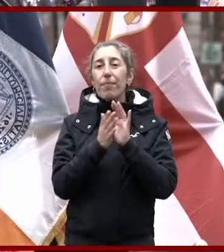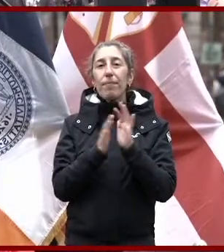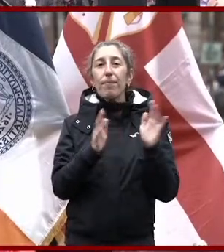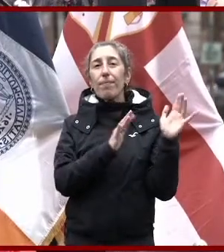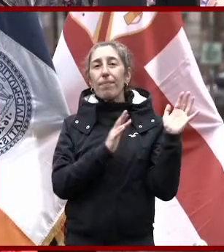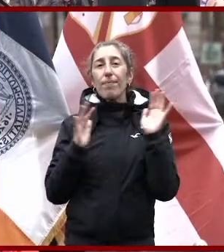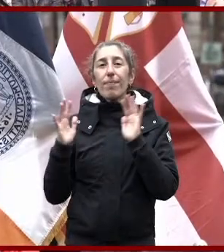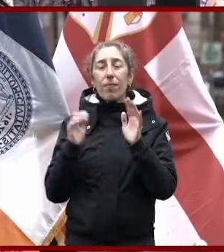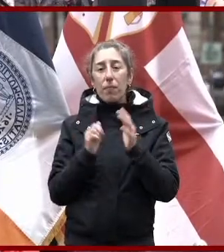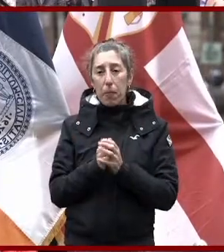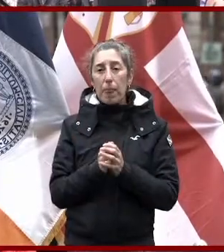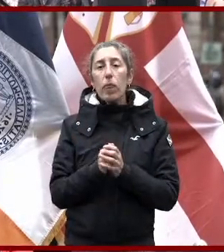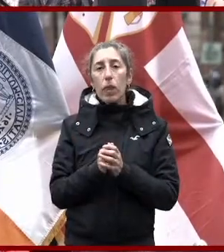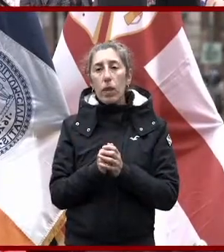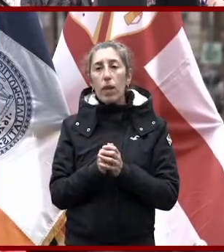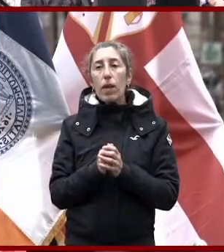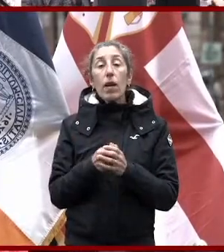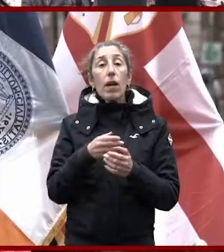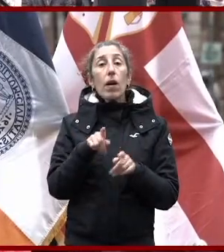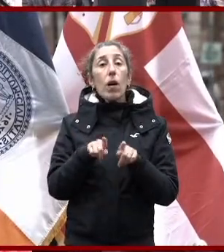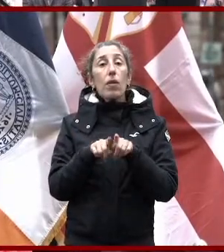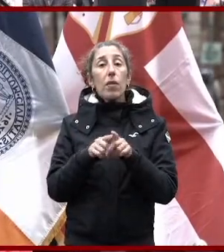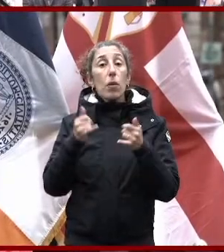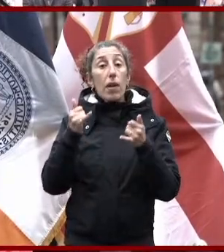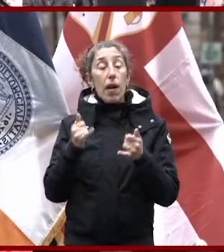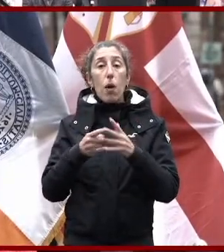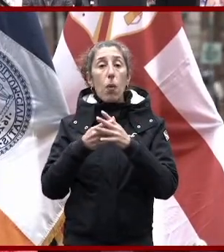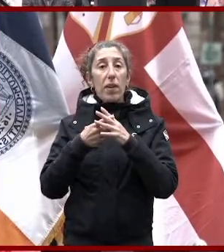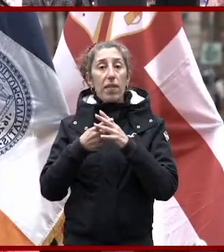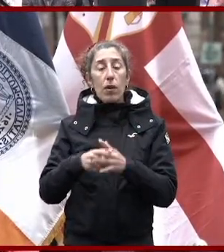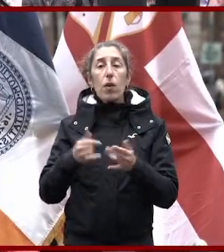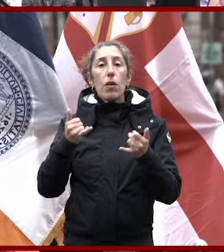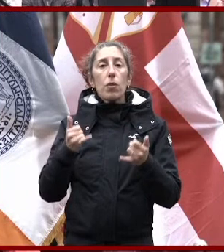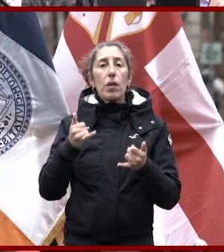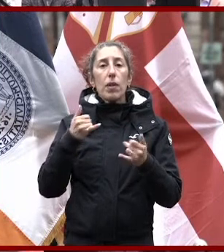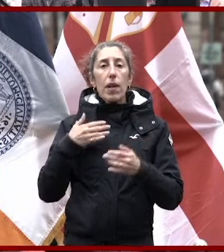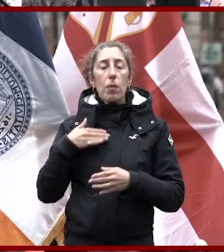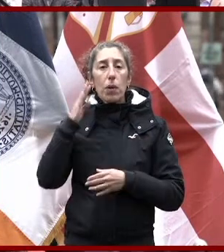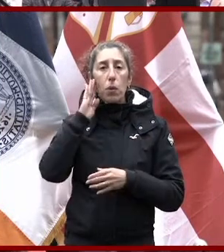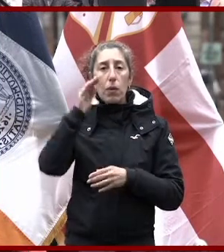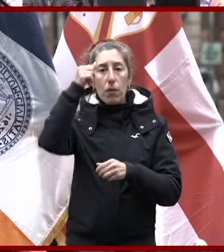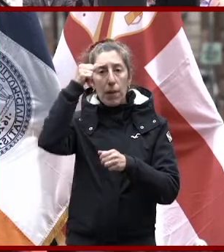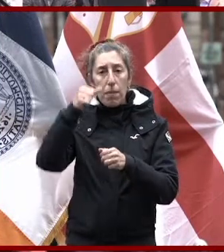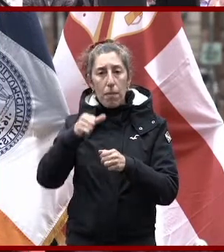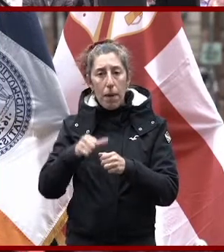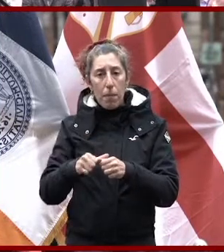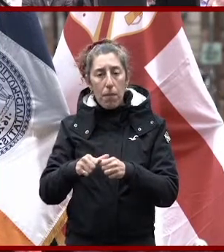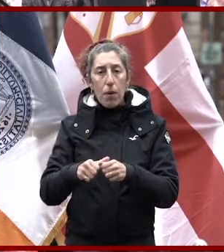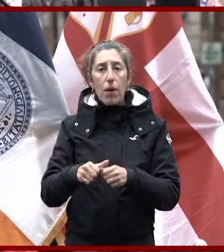And I'll start us off by saying that today we remember Pauline Horowitz, age 19,